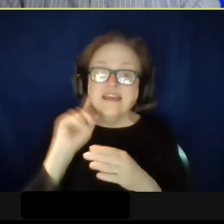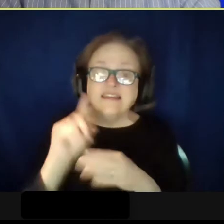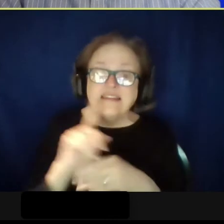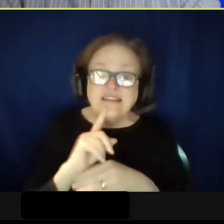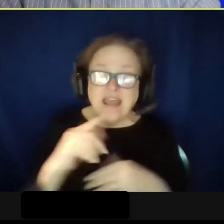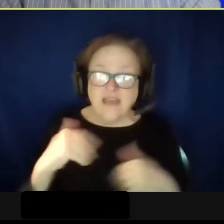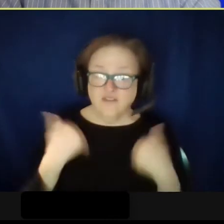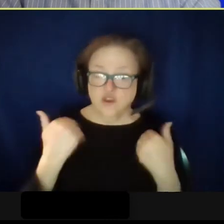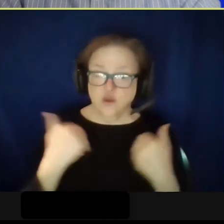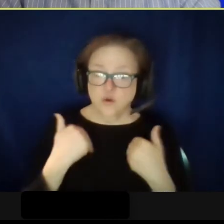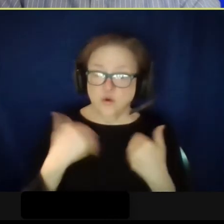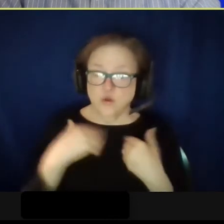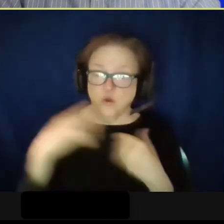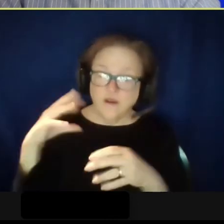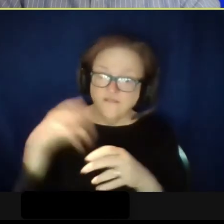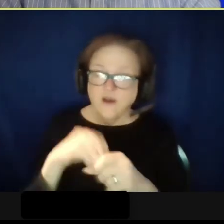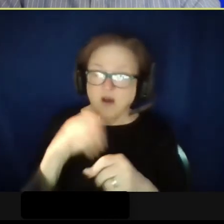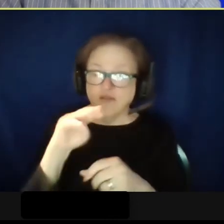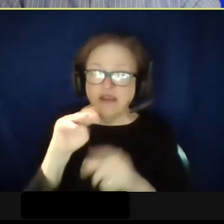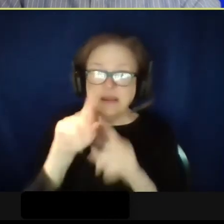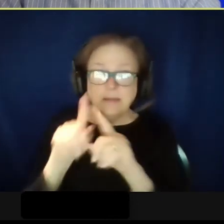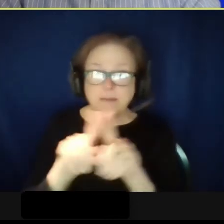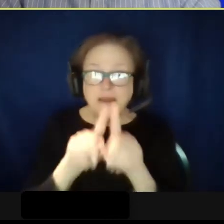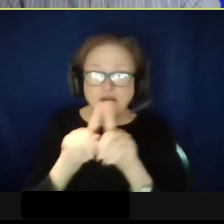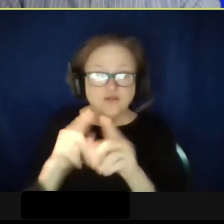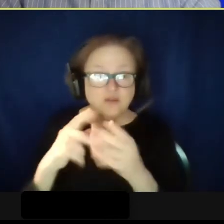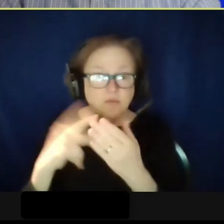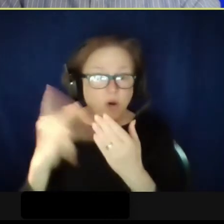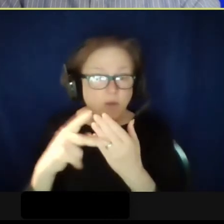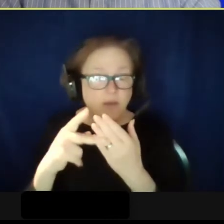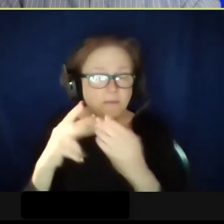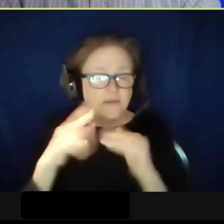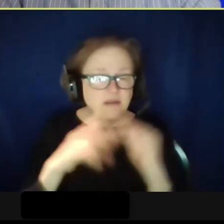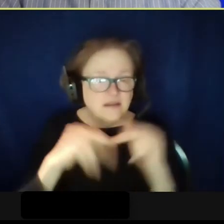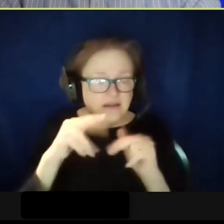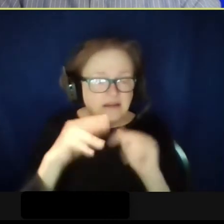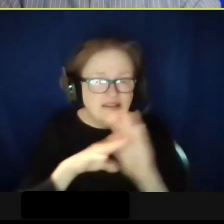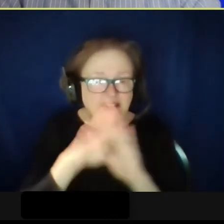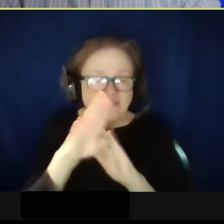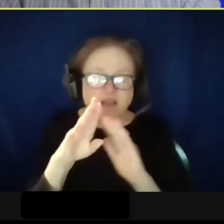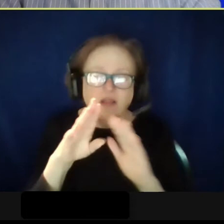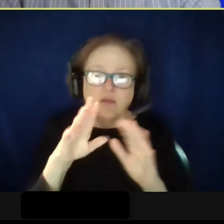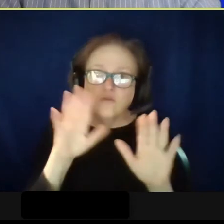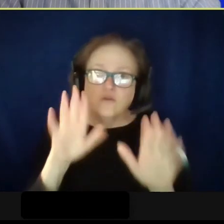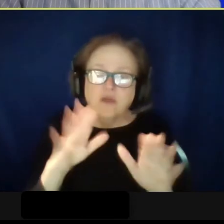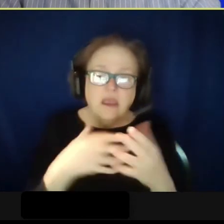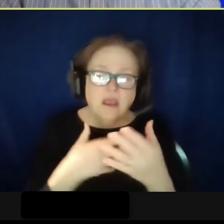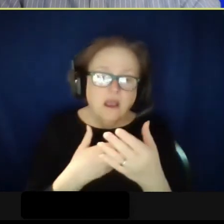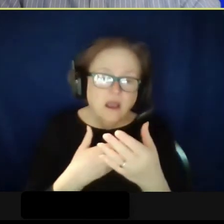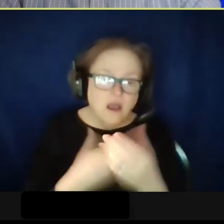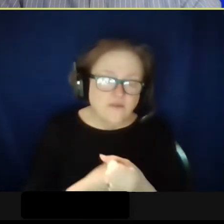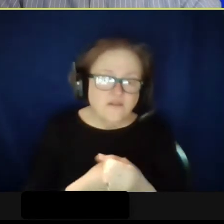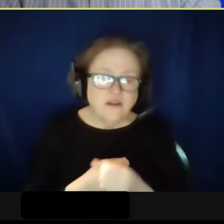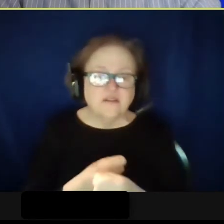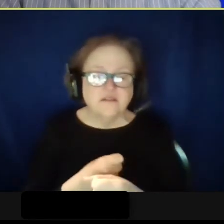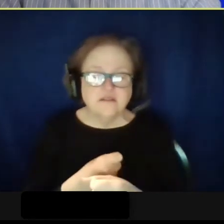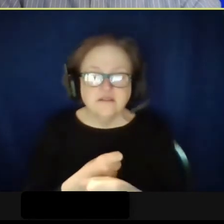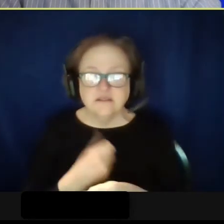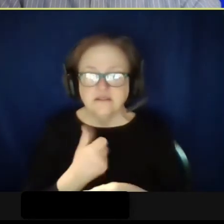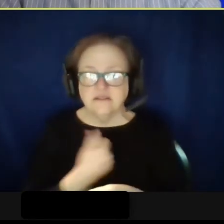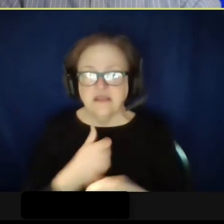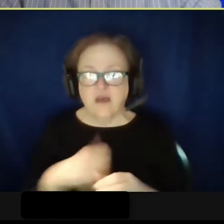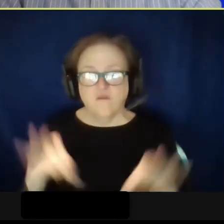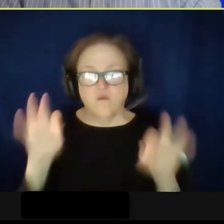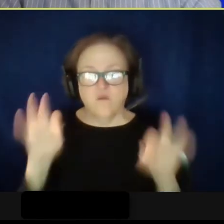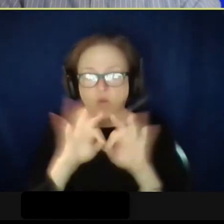who participate in mentorship programs develop greater confidence, self-worth, and Deaf identity, which can in